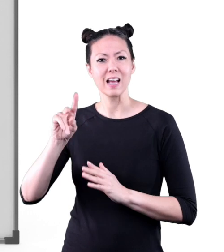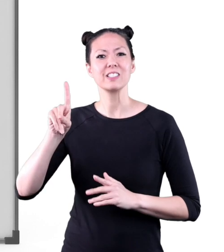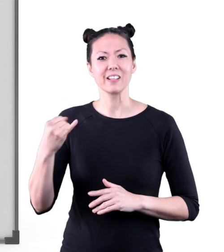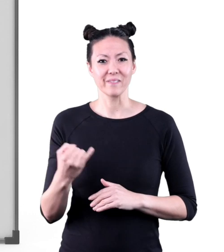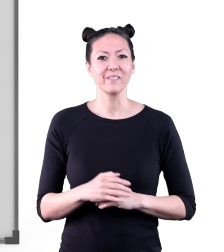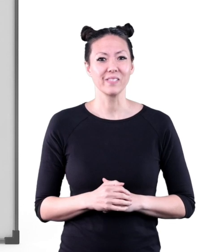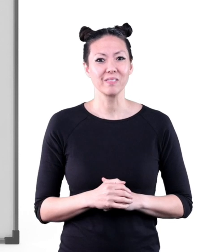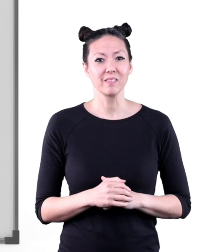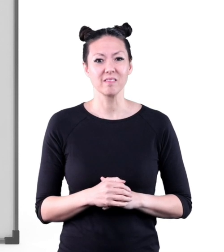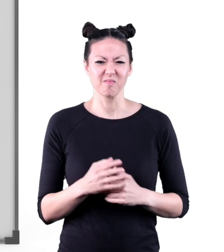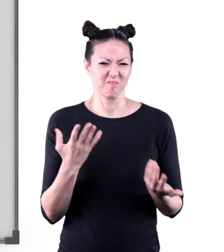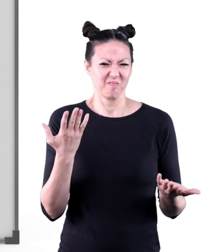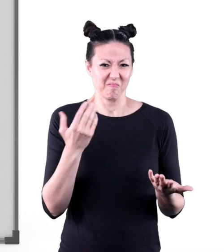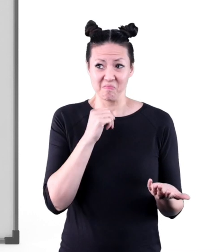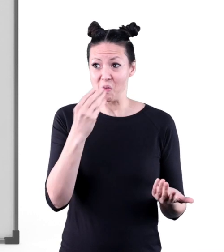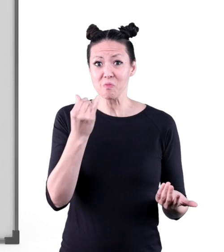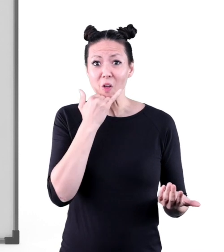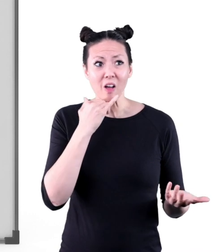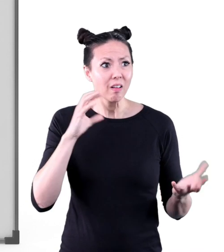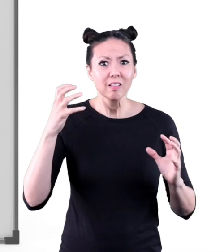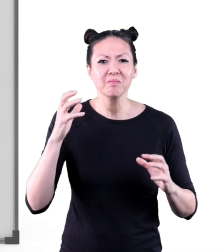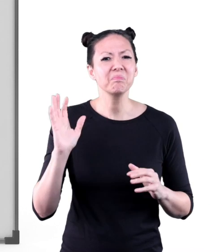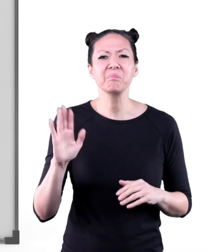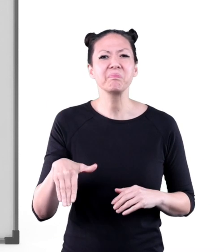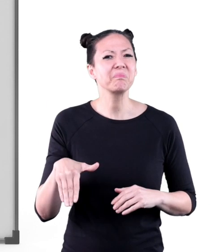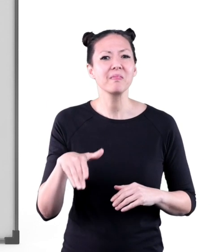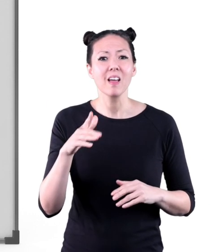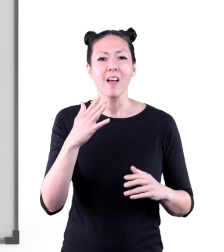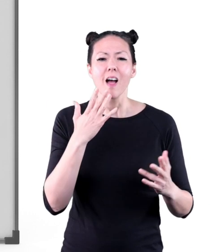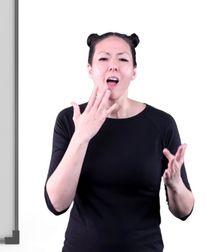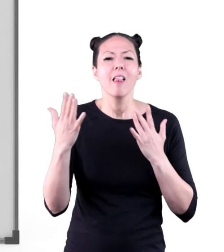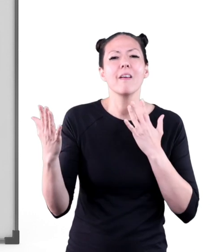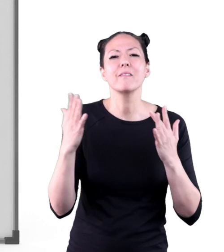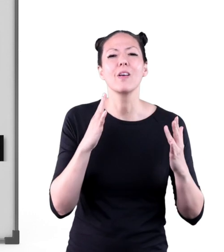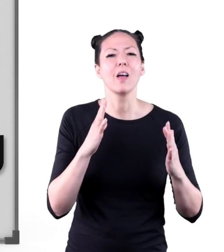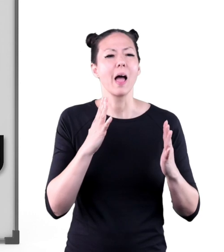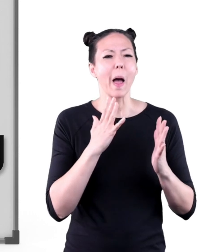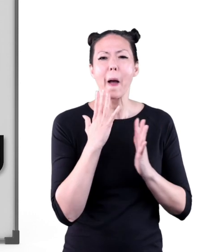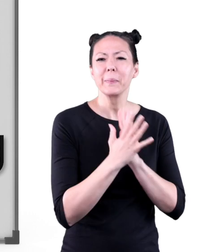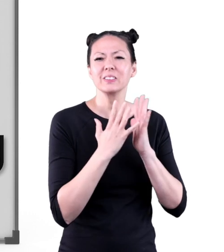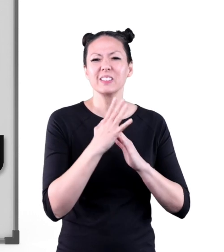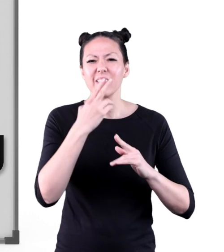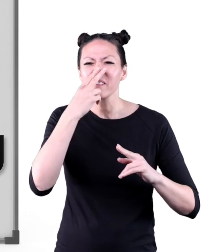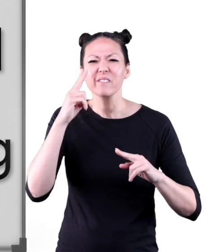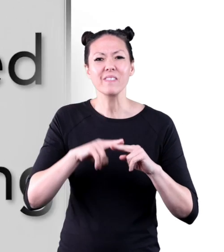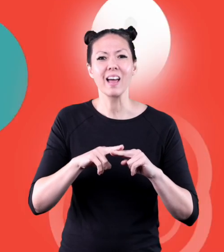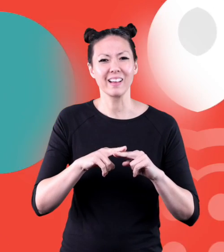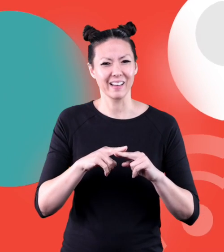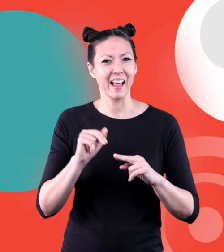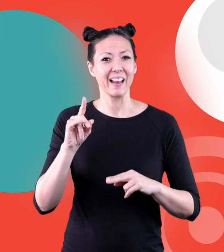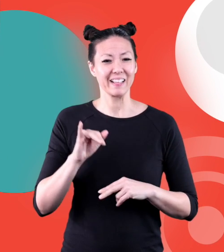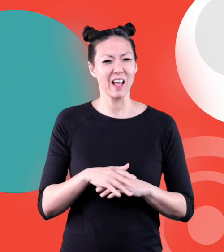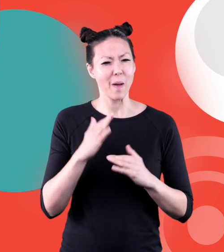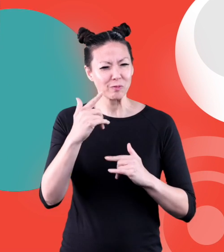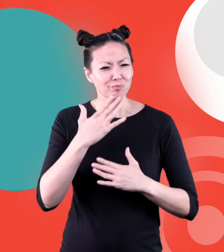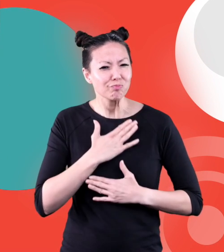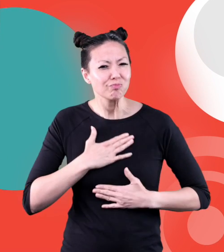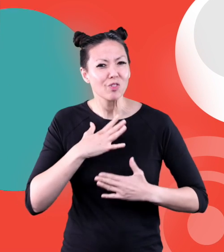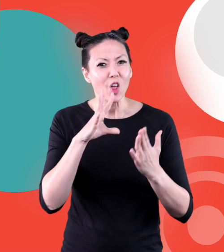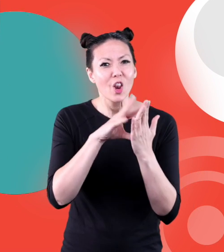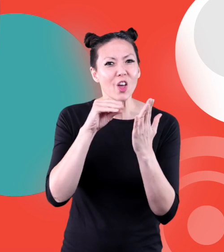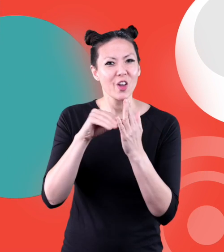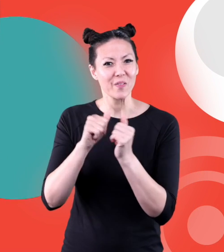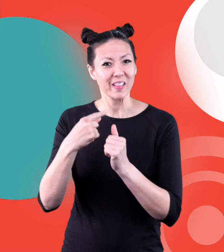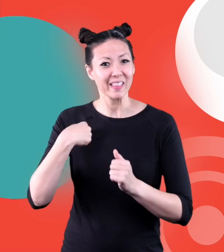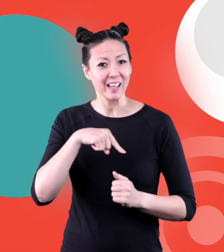identifying adjectives, you won't go wrong. Isn't that right, colorful, animated, fun-loving Addie? Hope you had fun learning